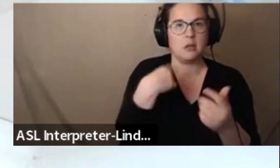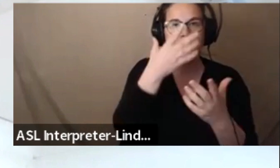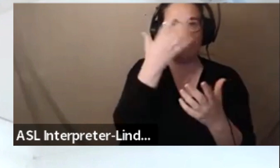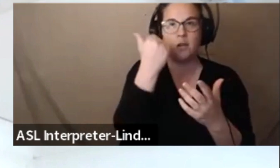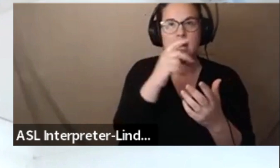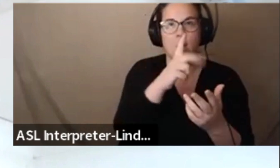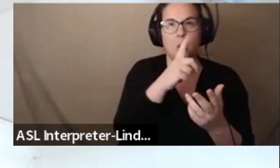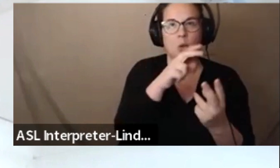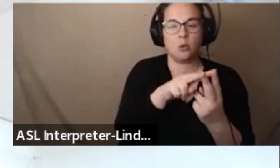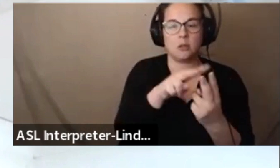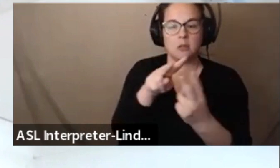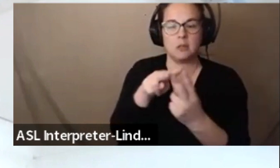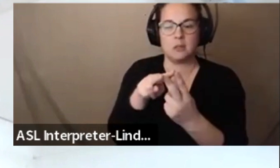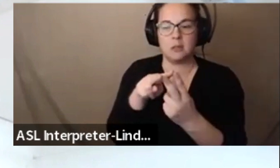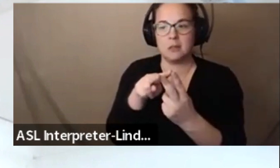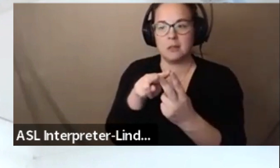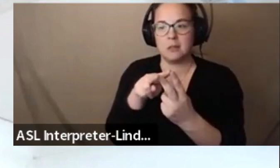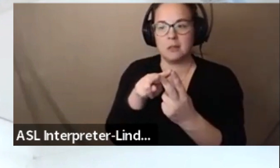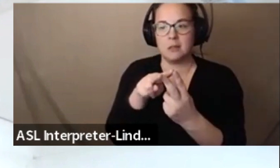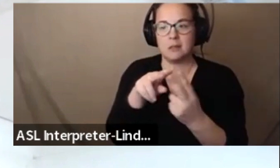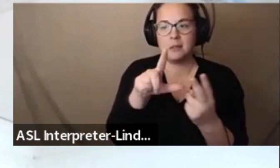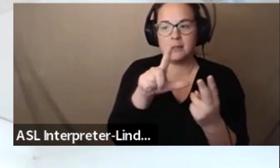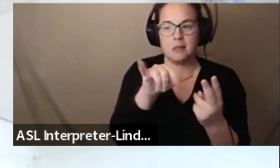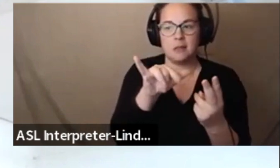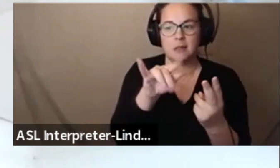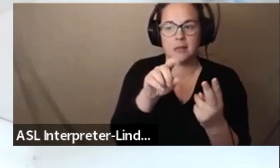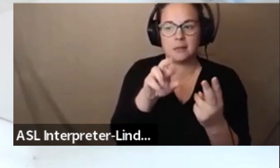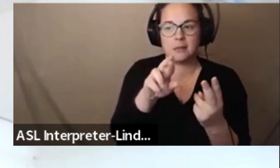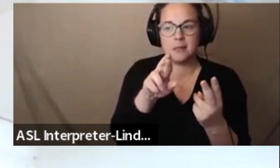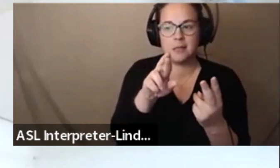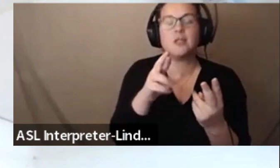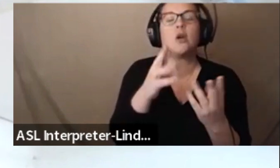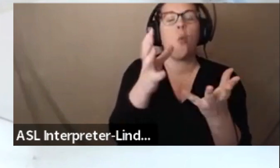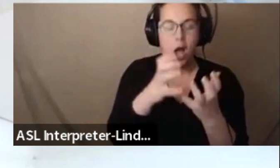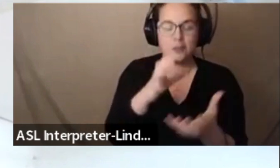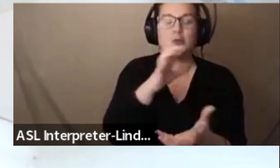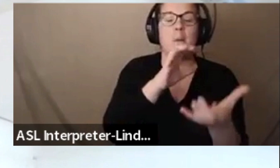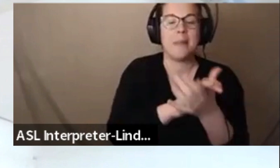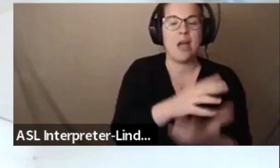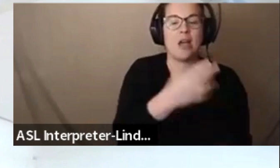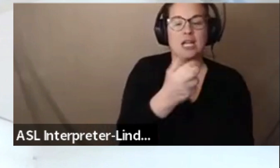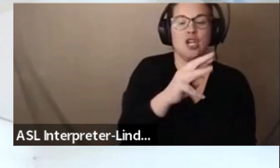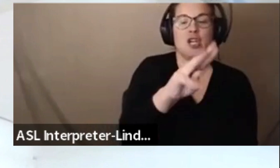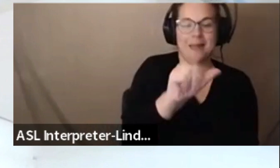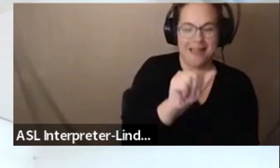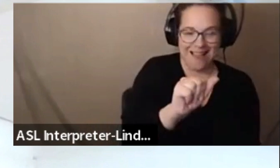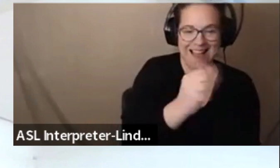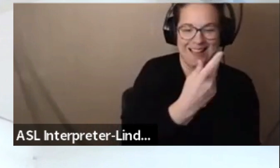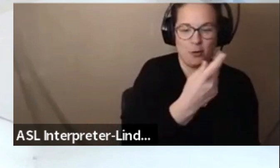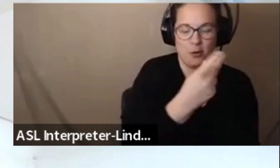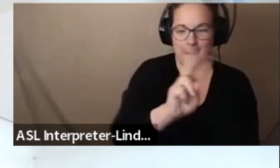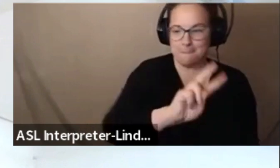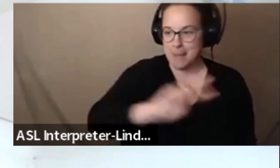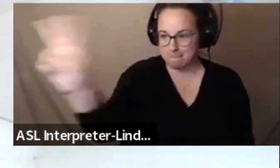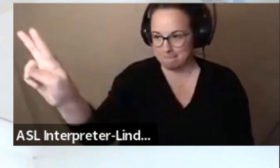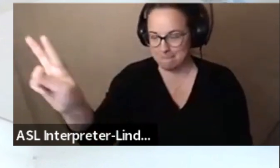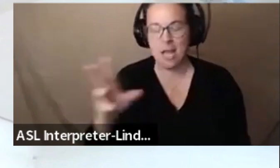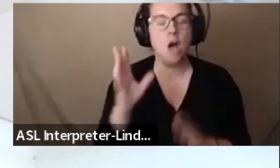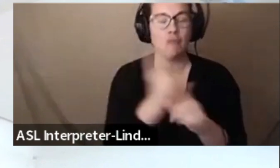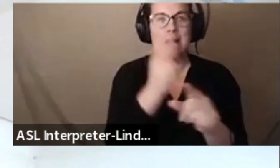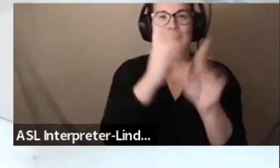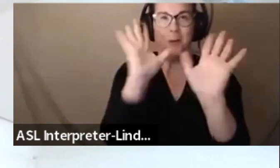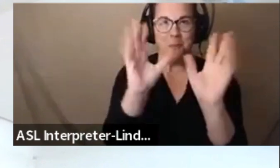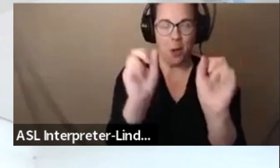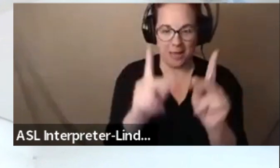see, who is it? Which way is around is it? Is it Lysander who wants to marry Hermia, and they're the ones who